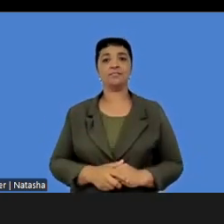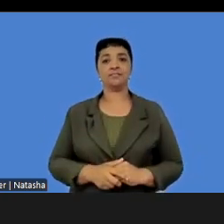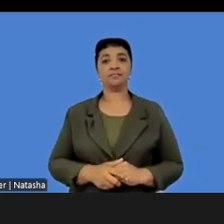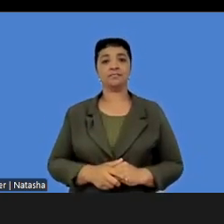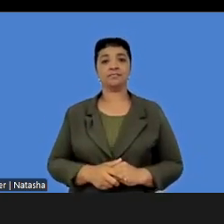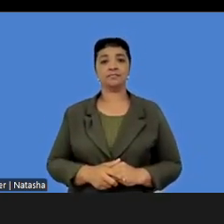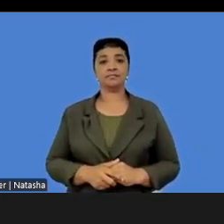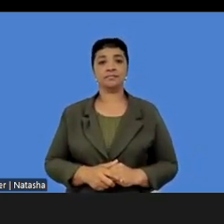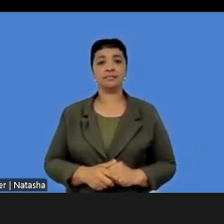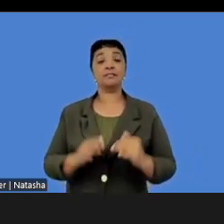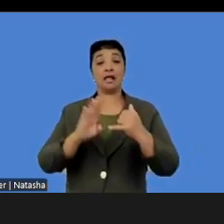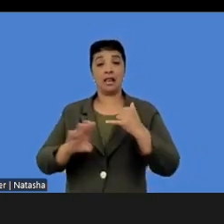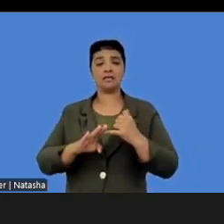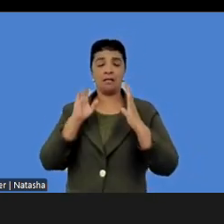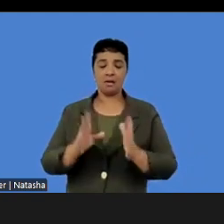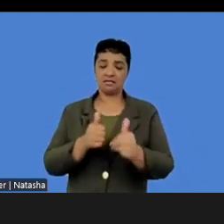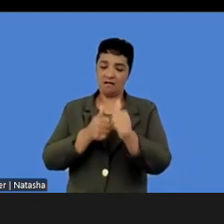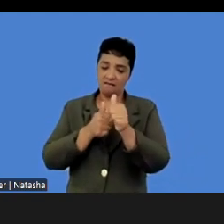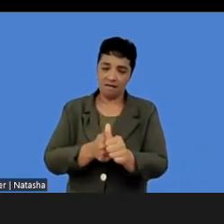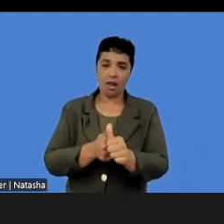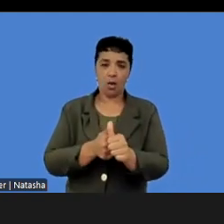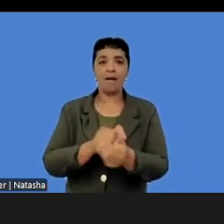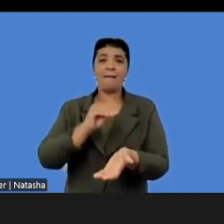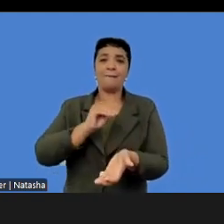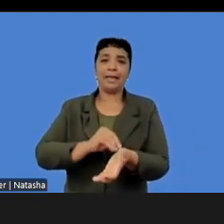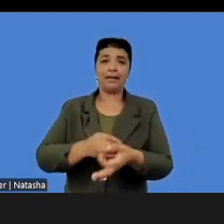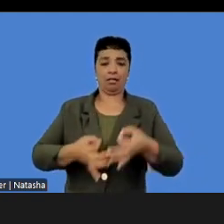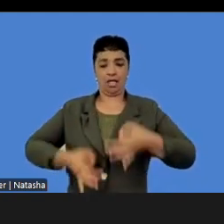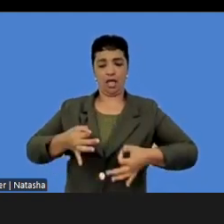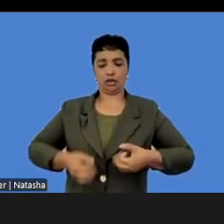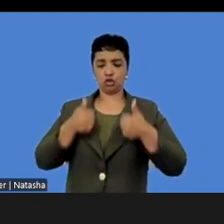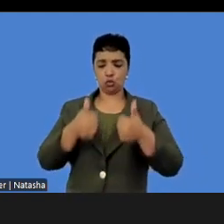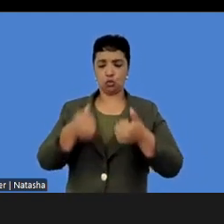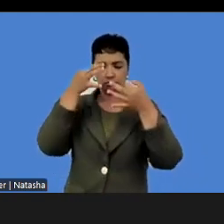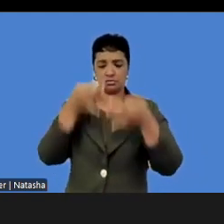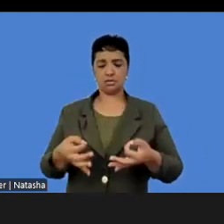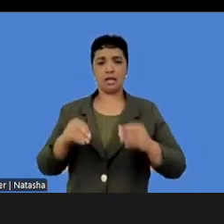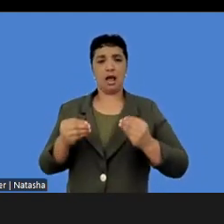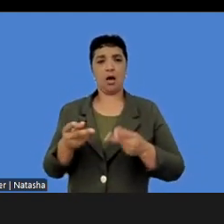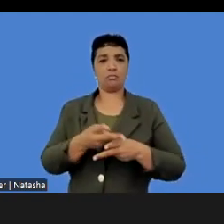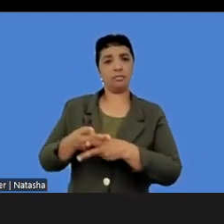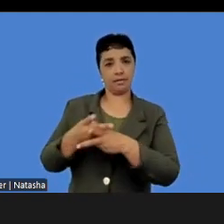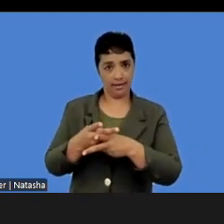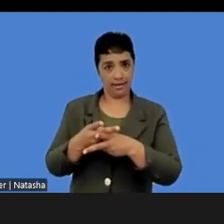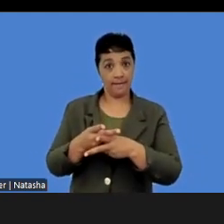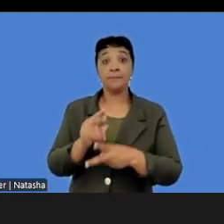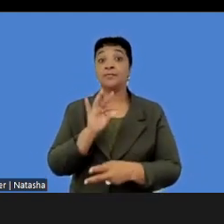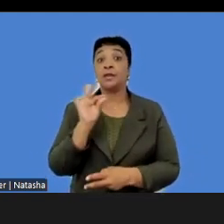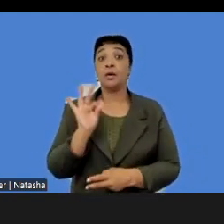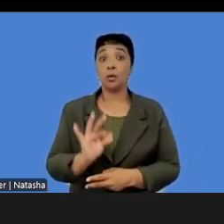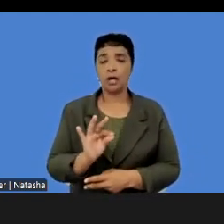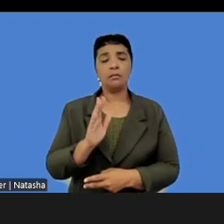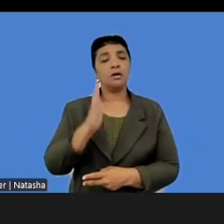Always uphold medical ethics, because unlawful in this case, we would ensure that